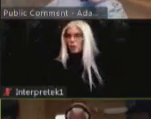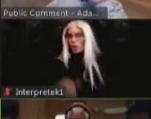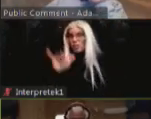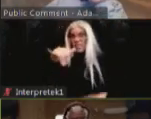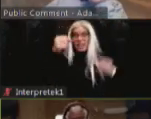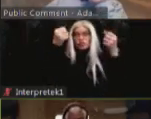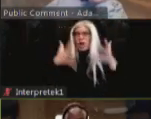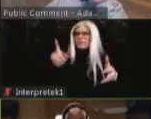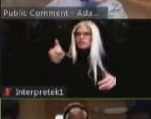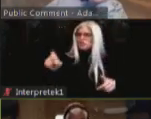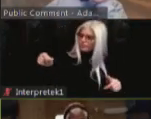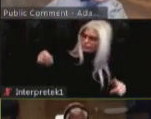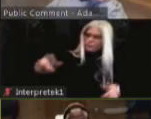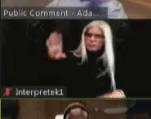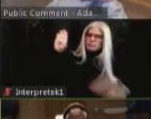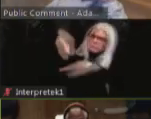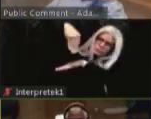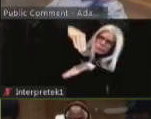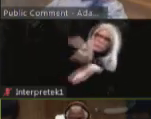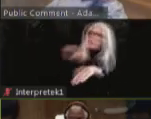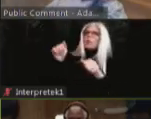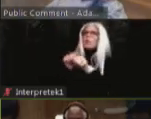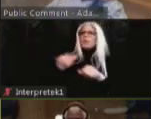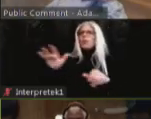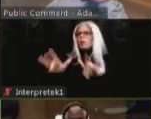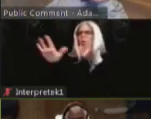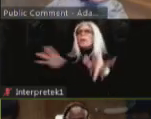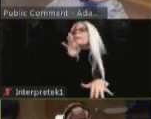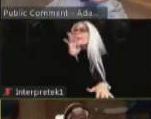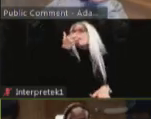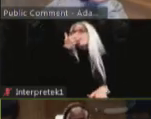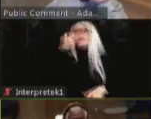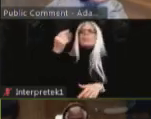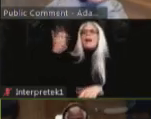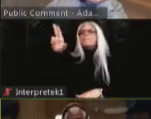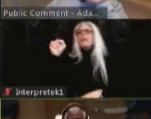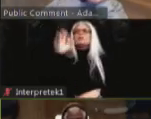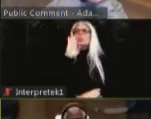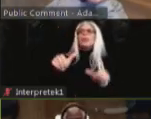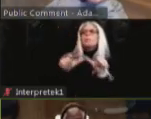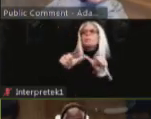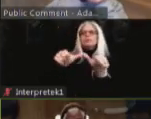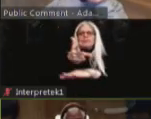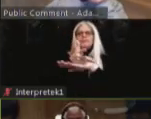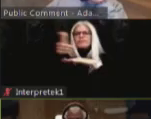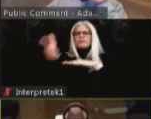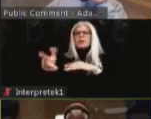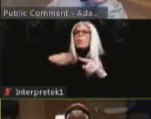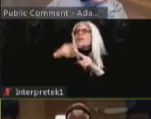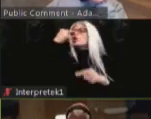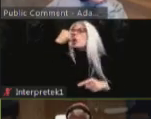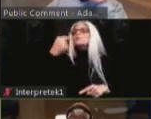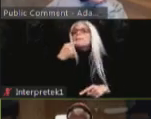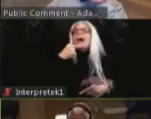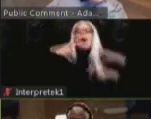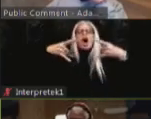with a recording that says the bus will proceed when noses and mouths are covered.